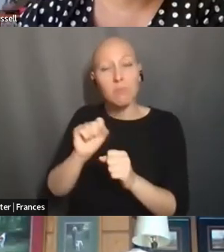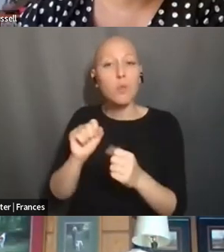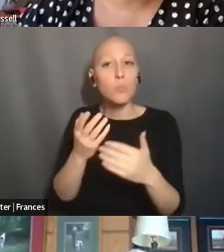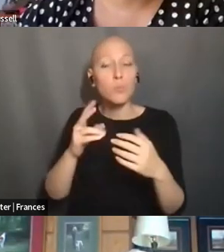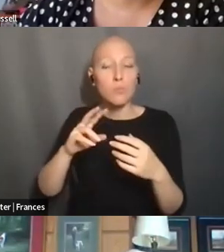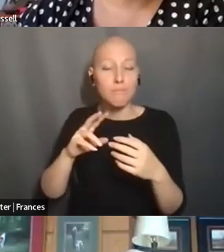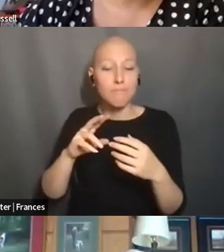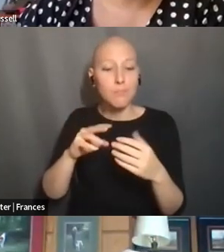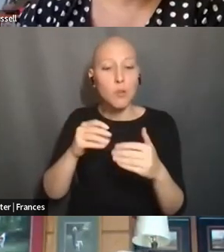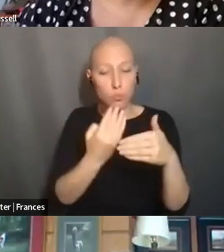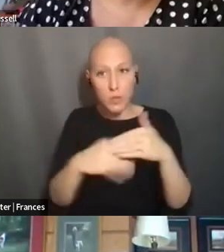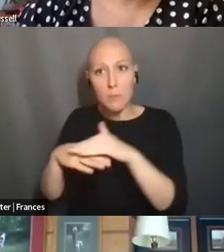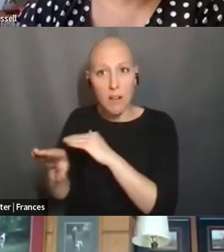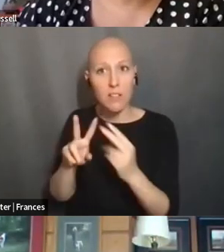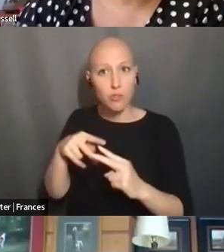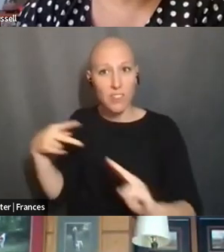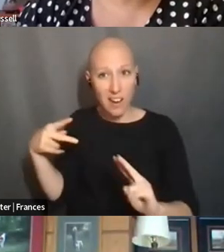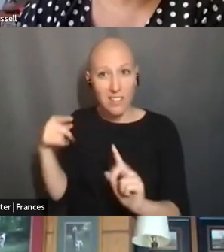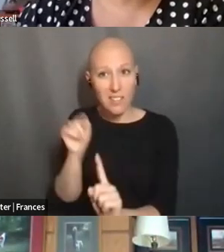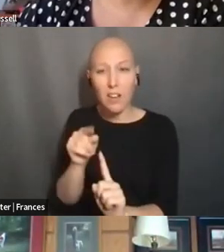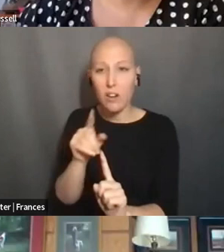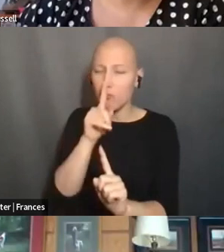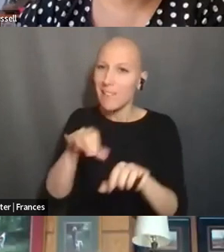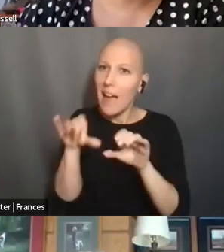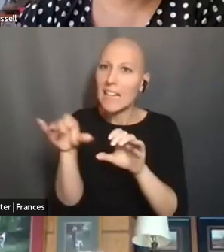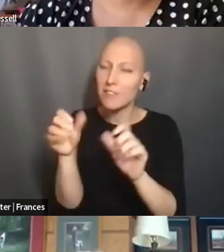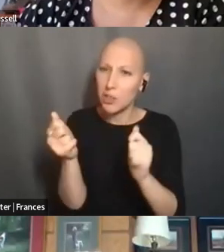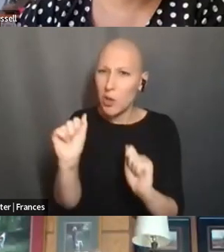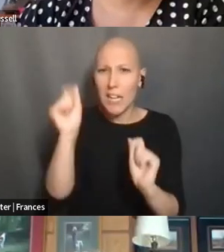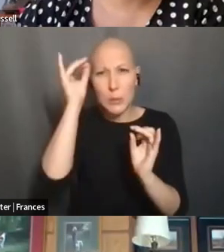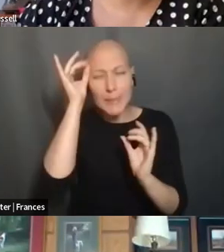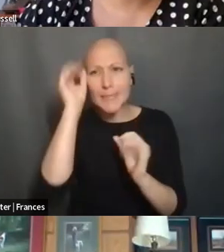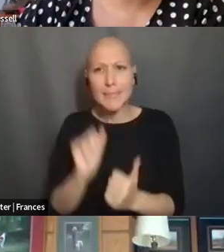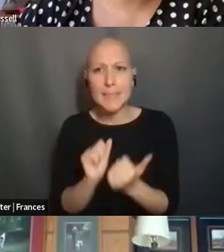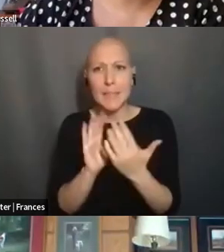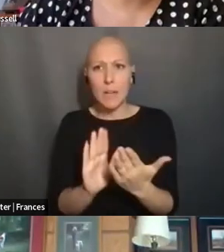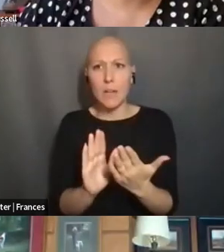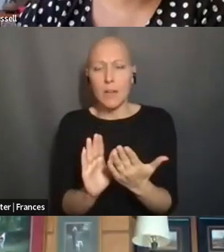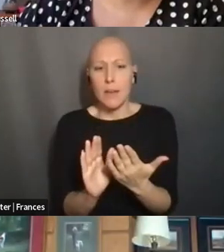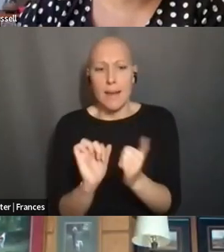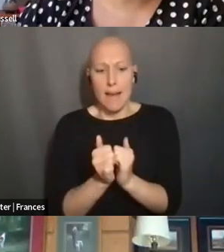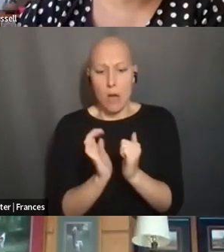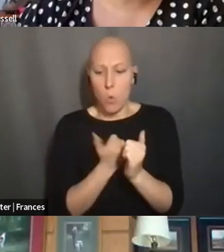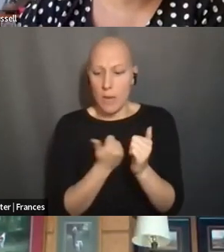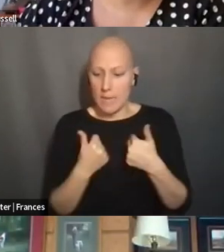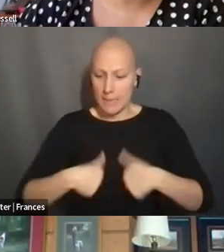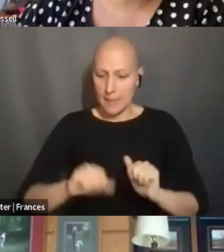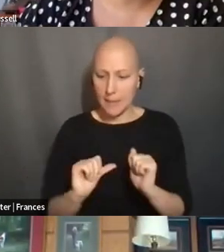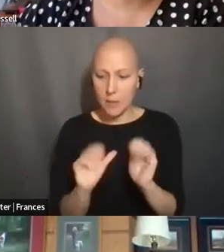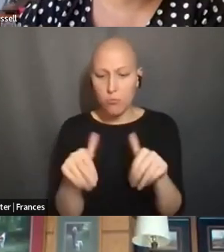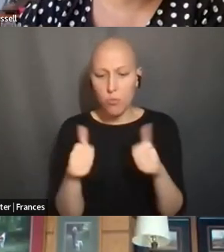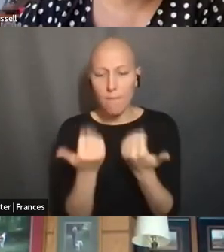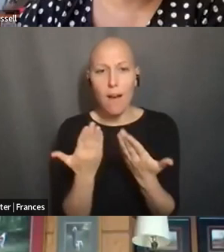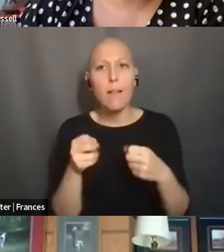actively grappling with what does it mean to be attempting to offer opportunities for